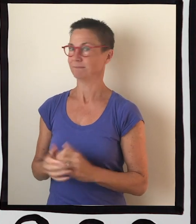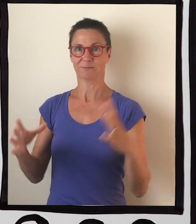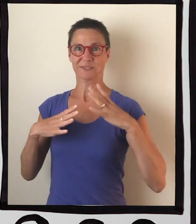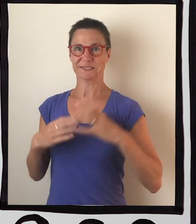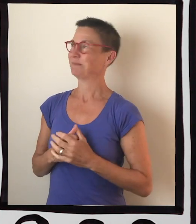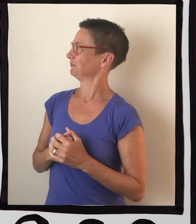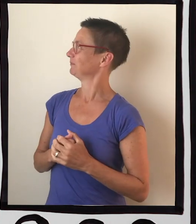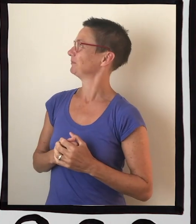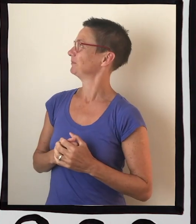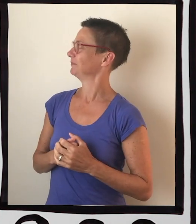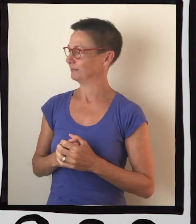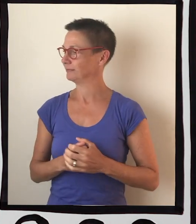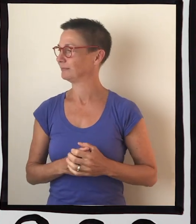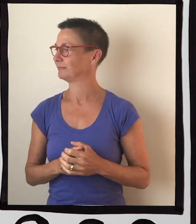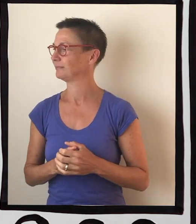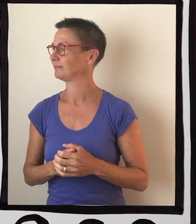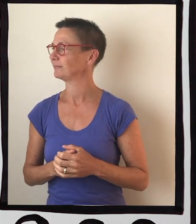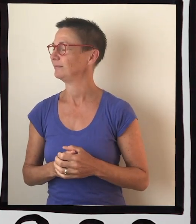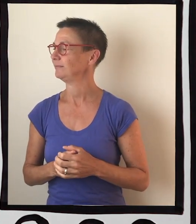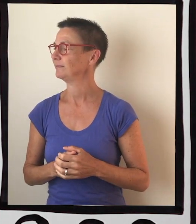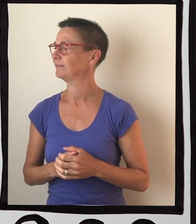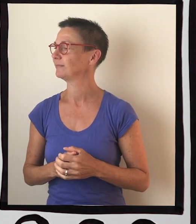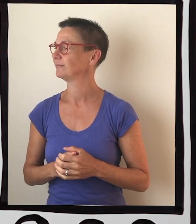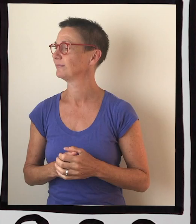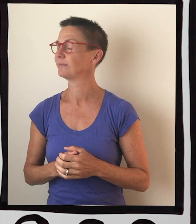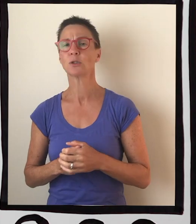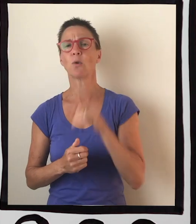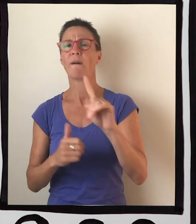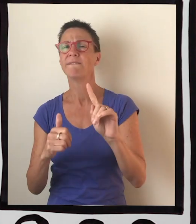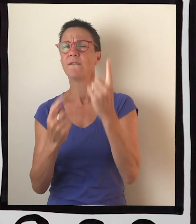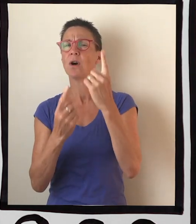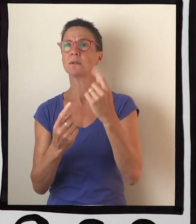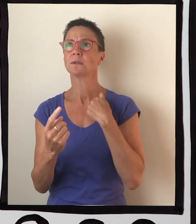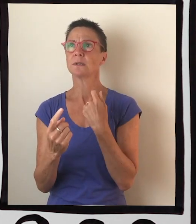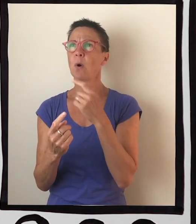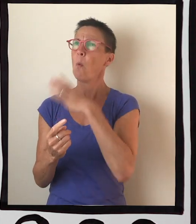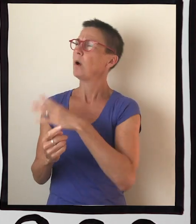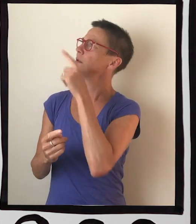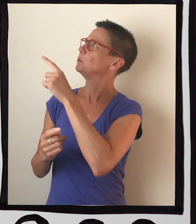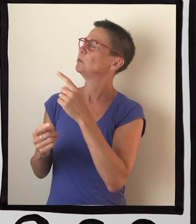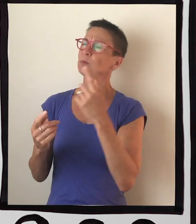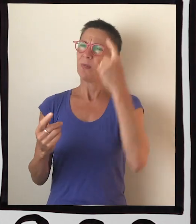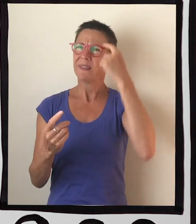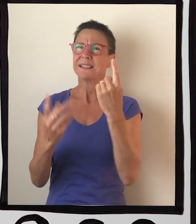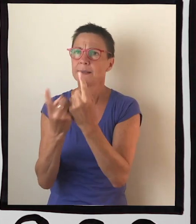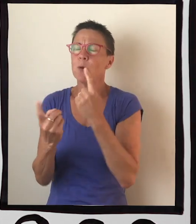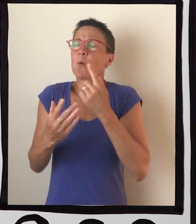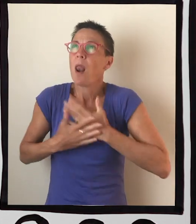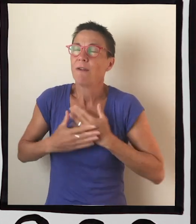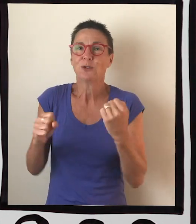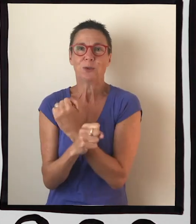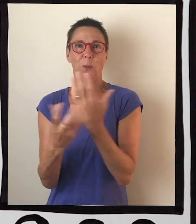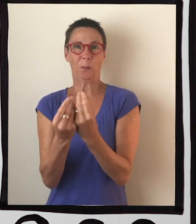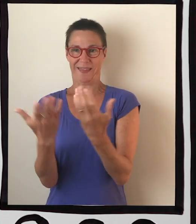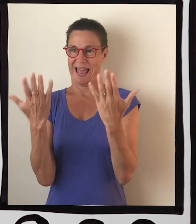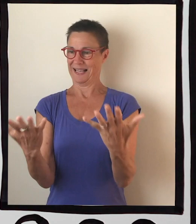Lid off. The first thing I want you to do, Anna, is think about something you love to